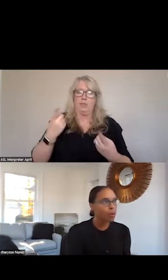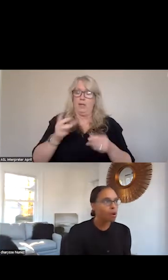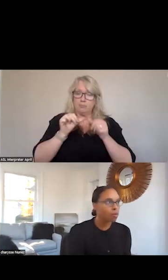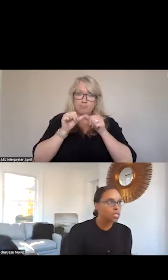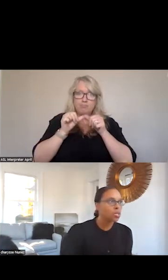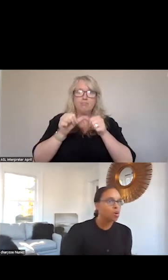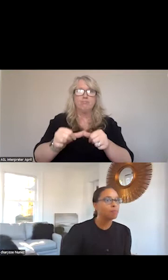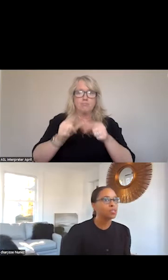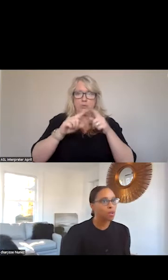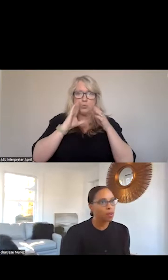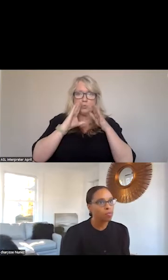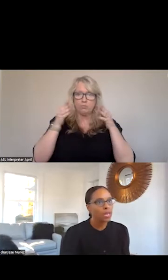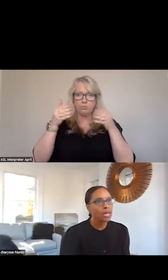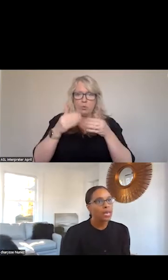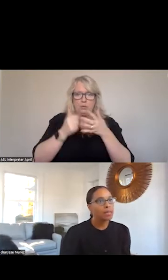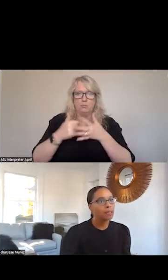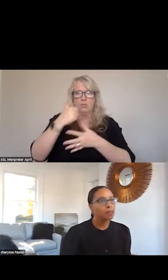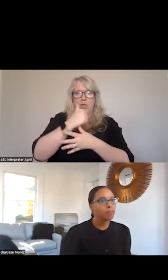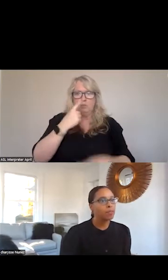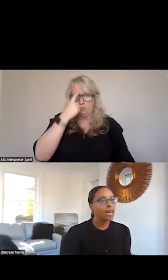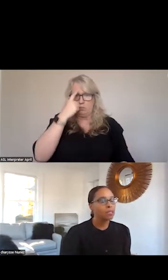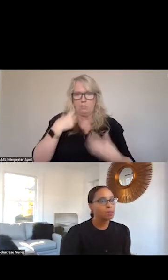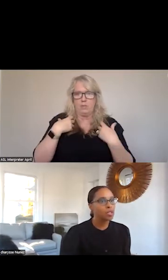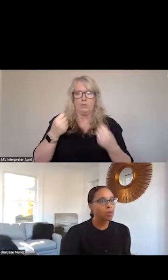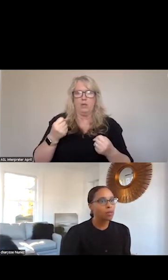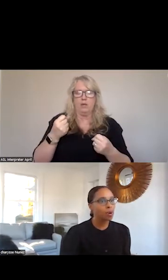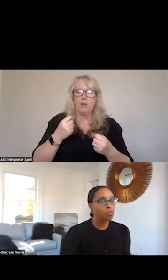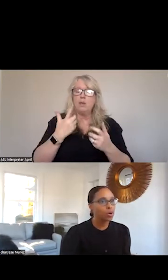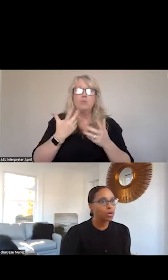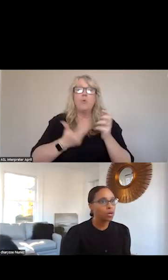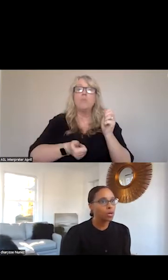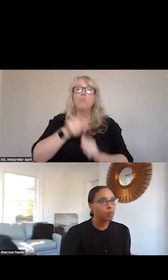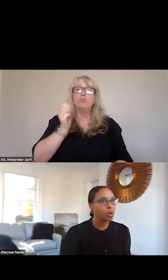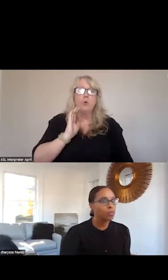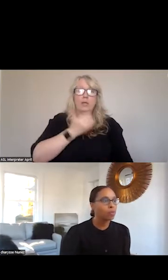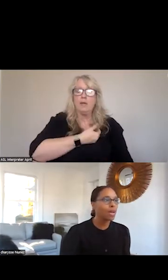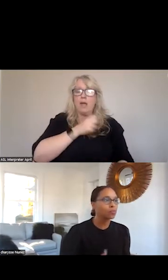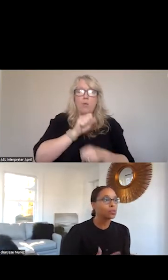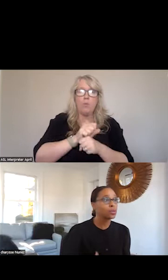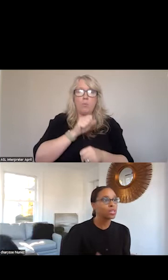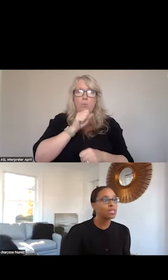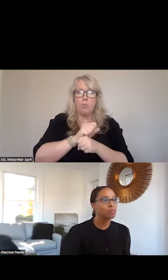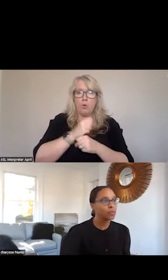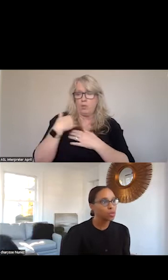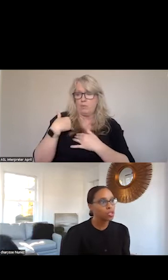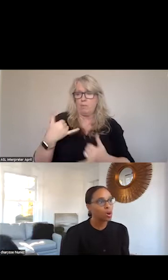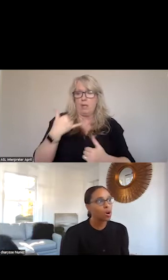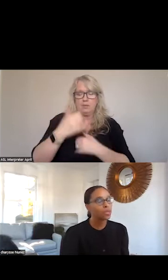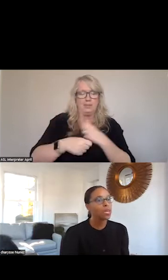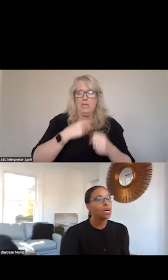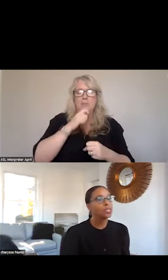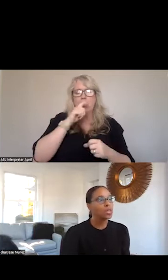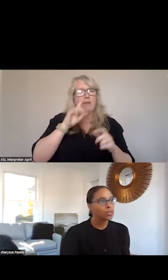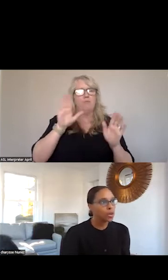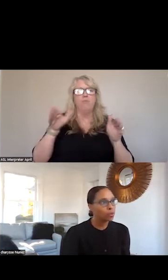focus and priority on mental health. And the vast majority of our work over the past few years has been focused